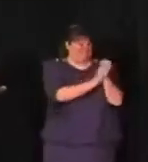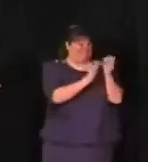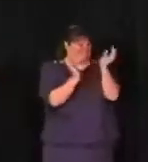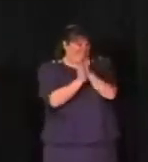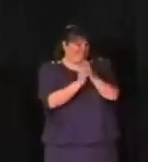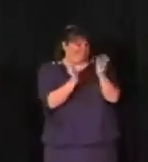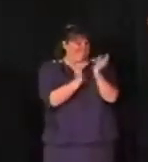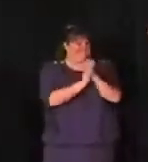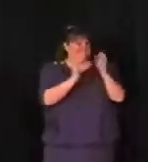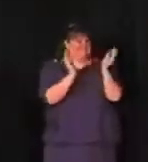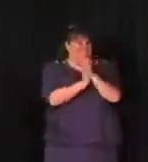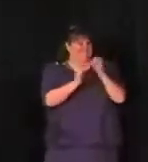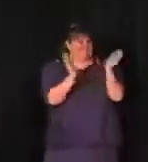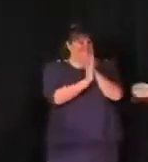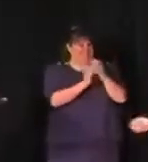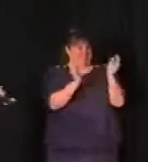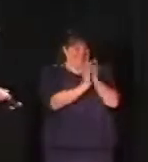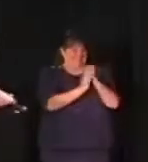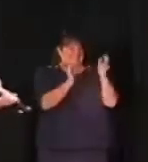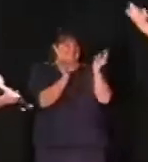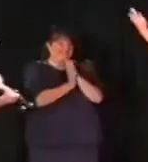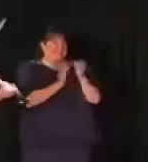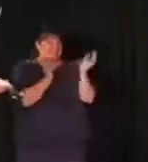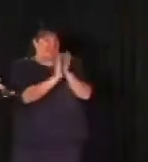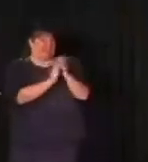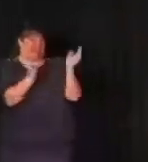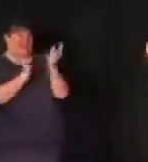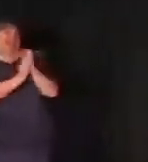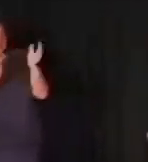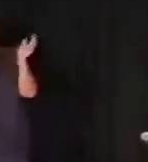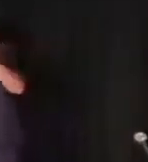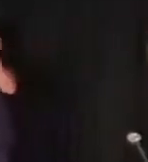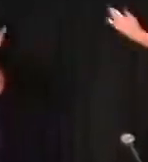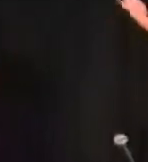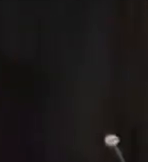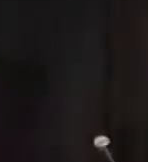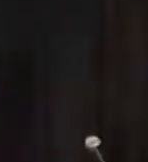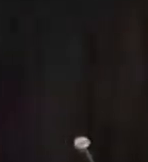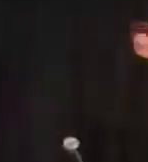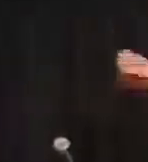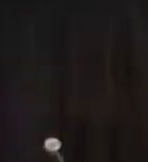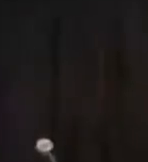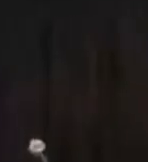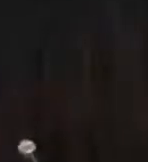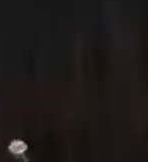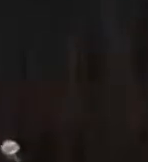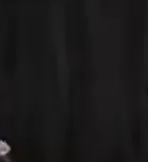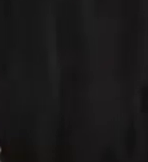Thank you.